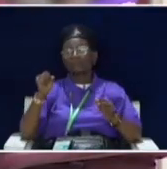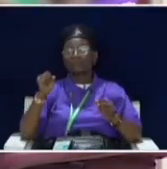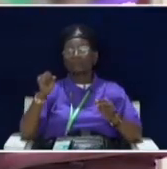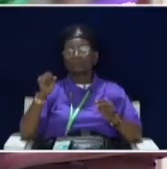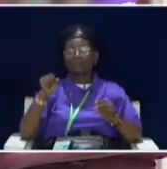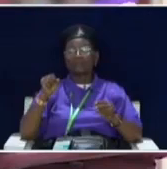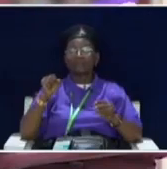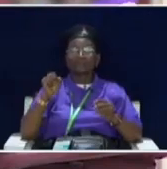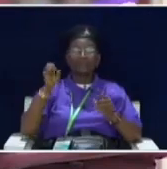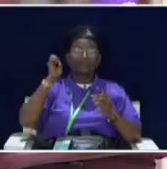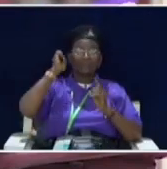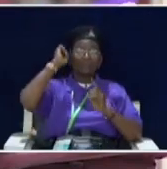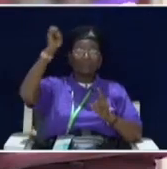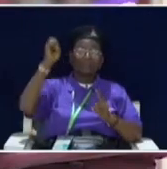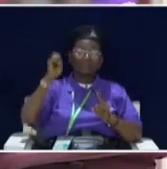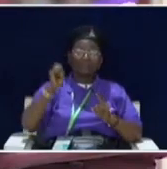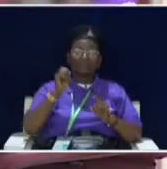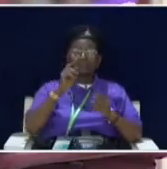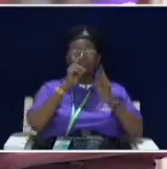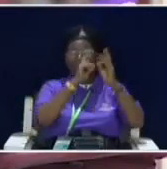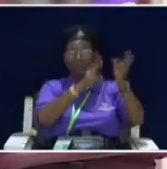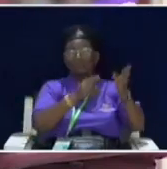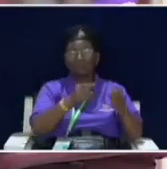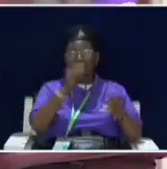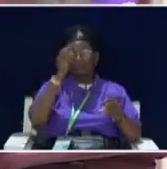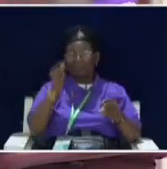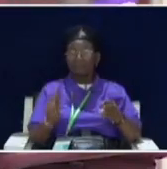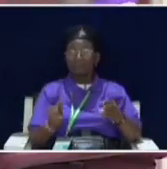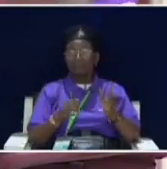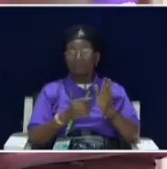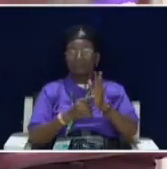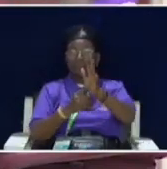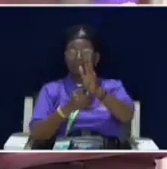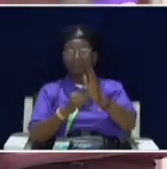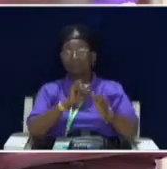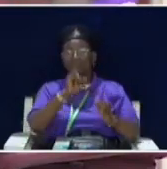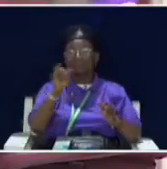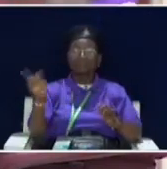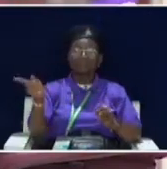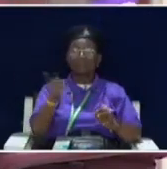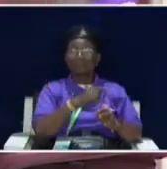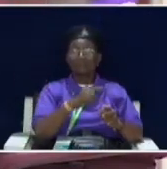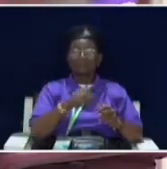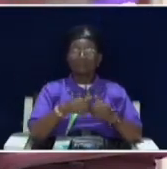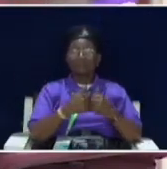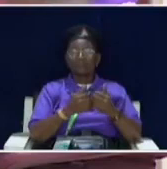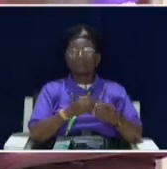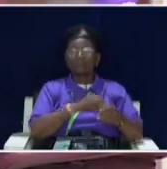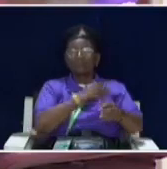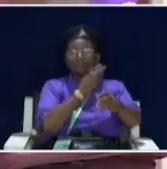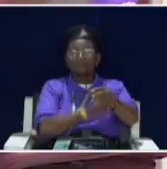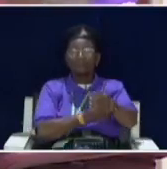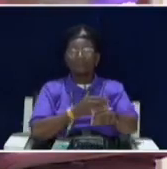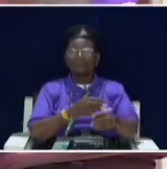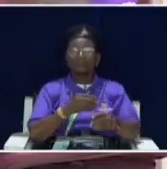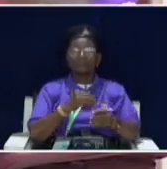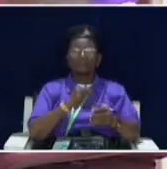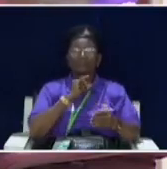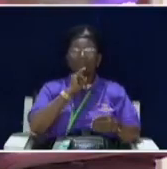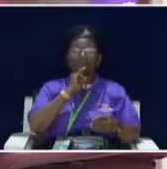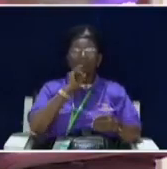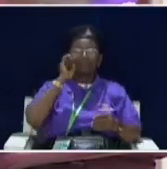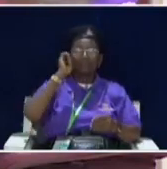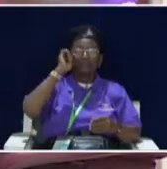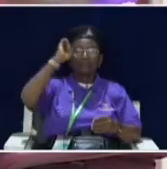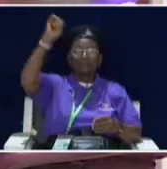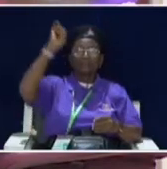he responds by showing you how mighty he is. Oh, dao yo dao lo ni pa fifi han bi